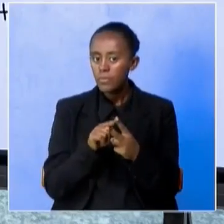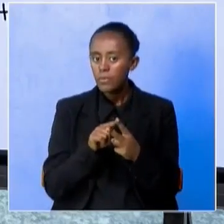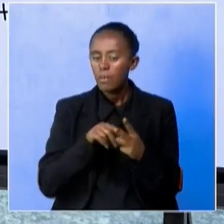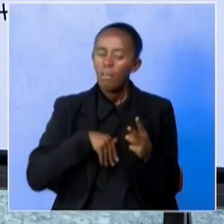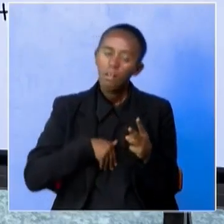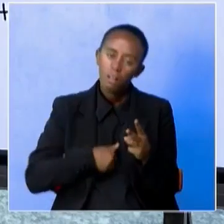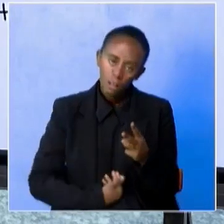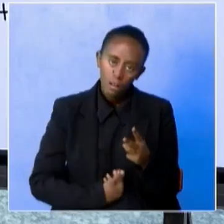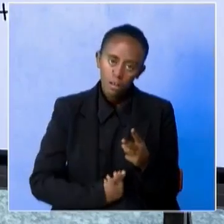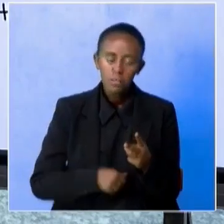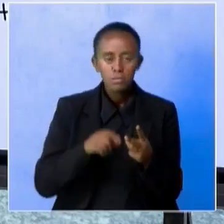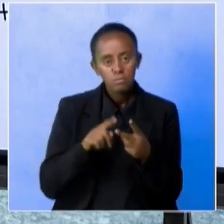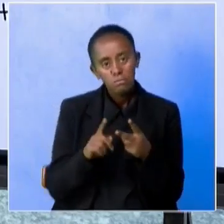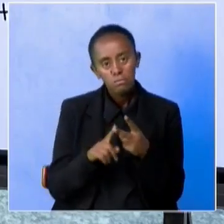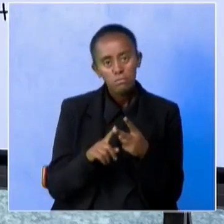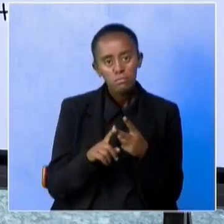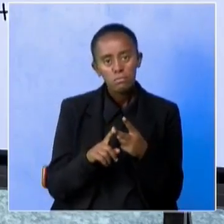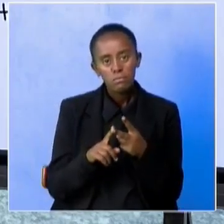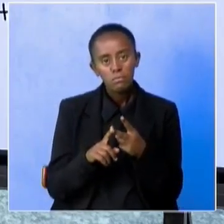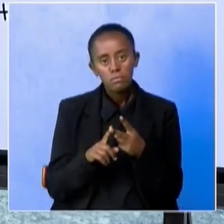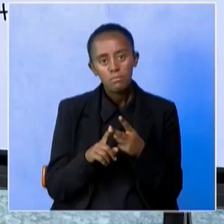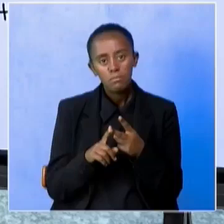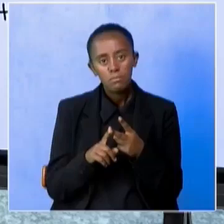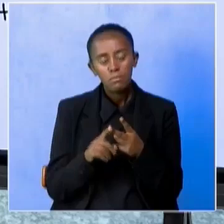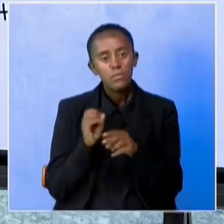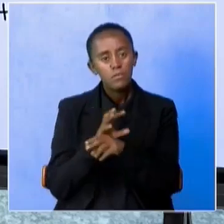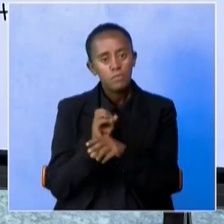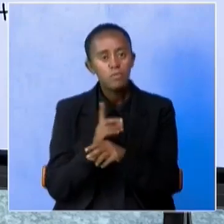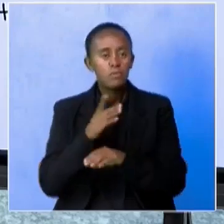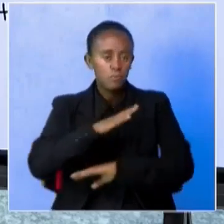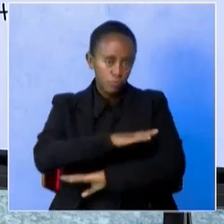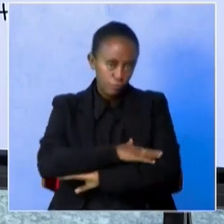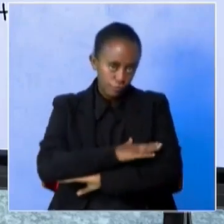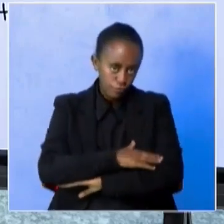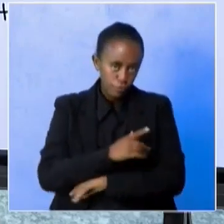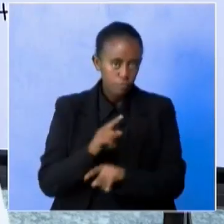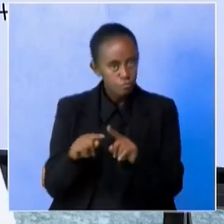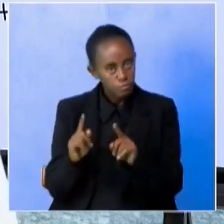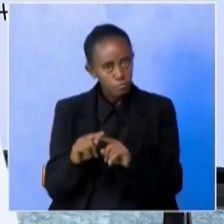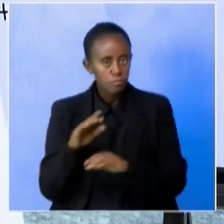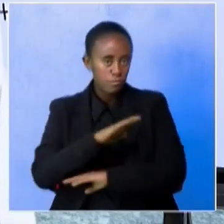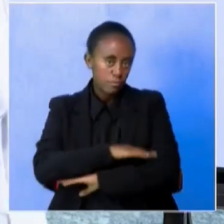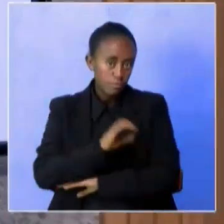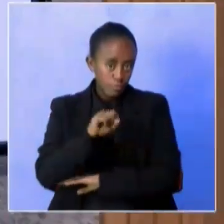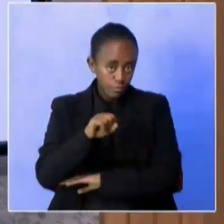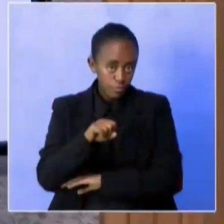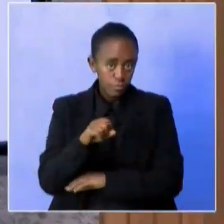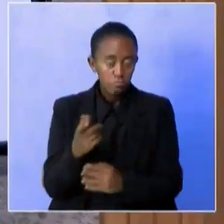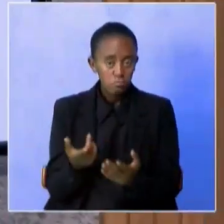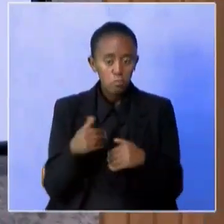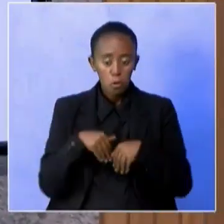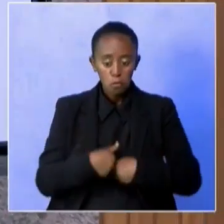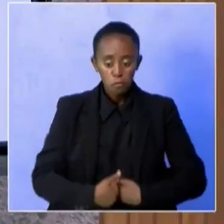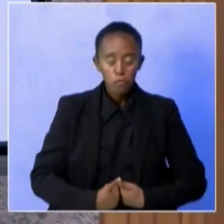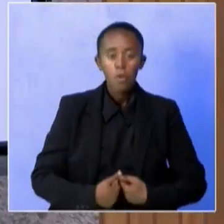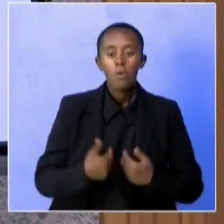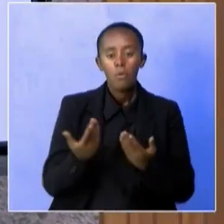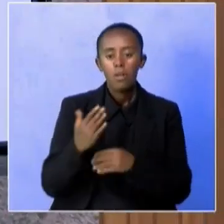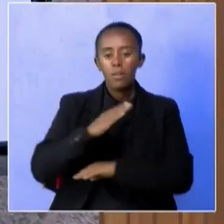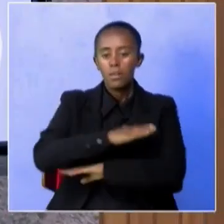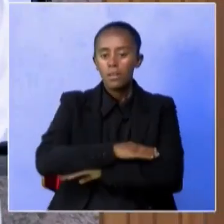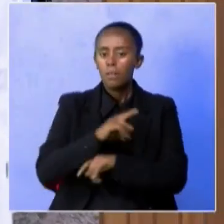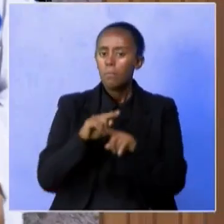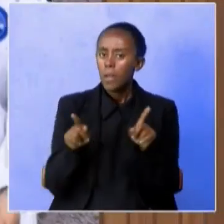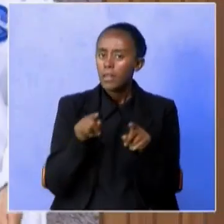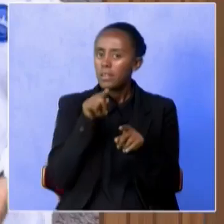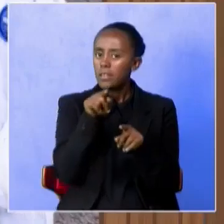I'm tired, then that person is usually advised to do what? To take a rest. If you are tired, take a rest. But in